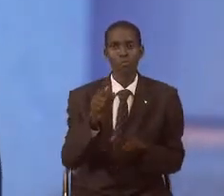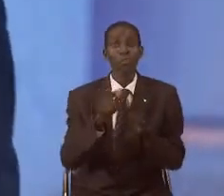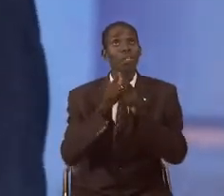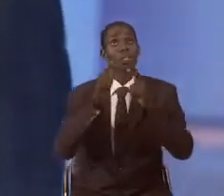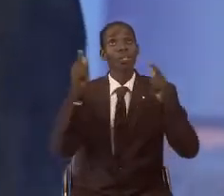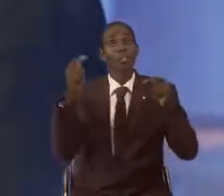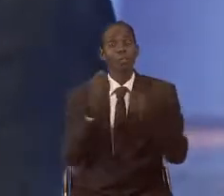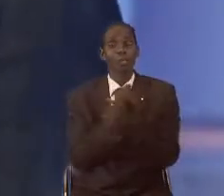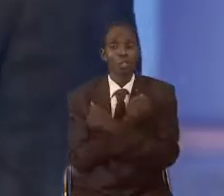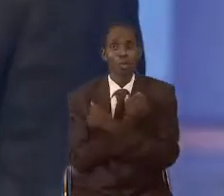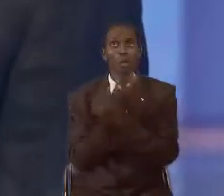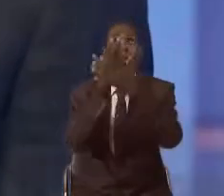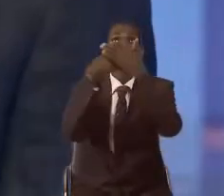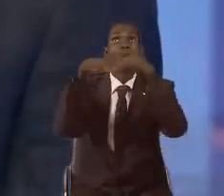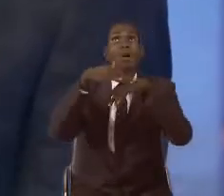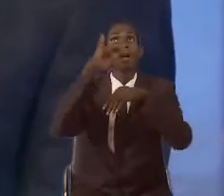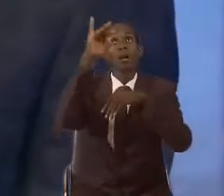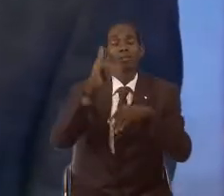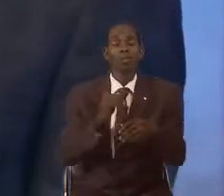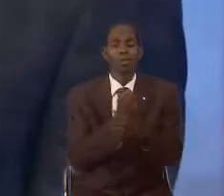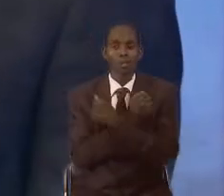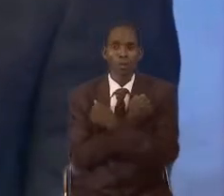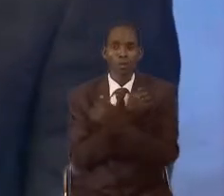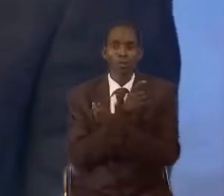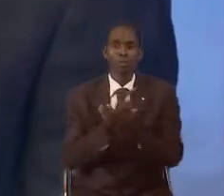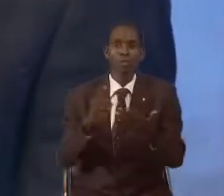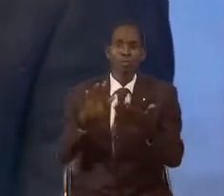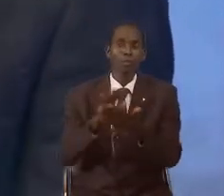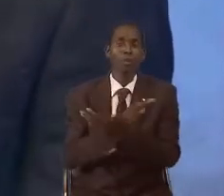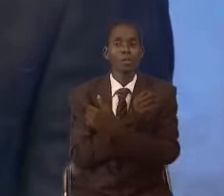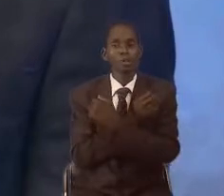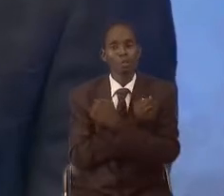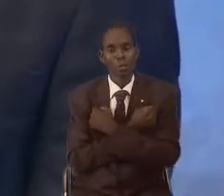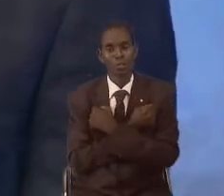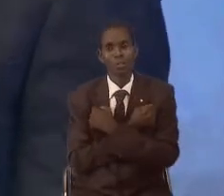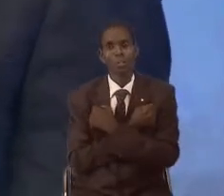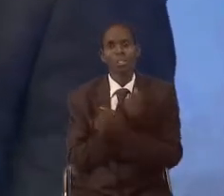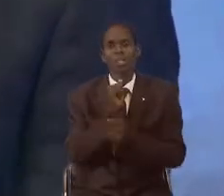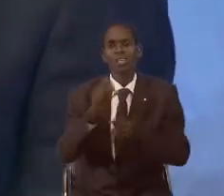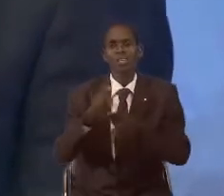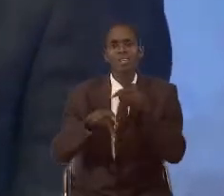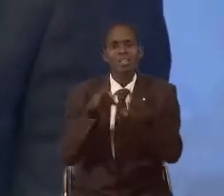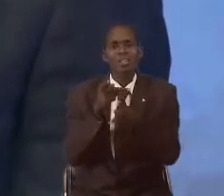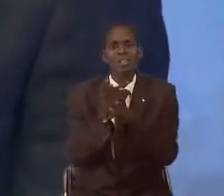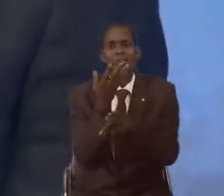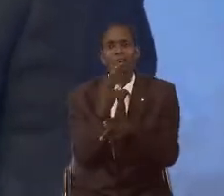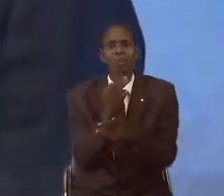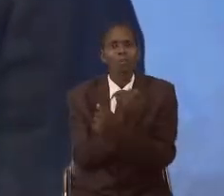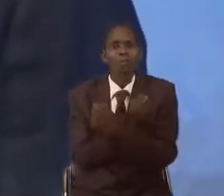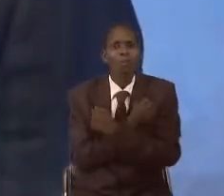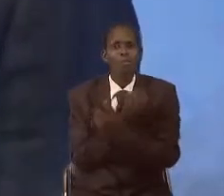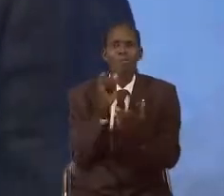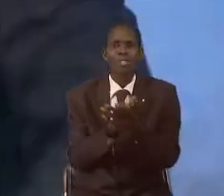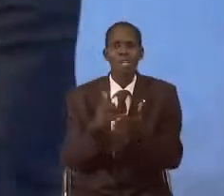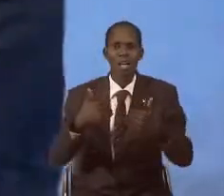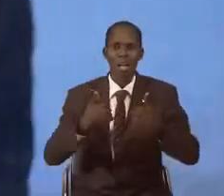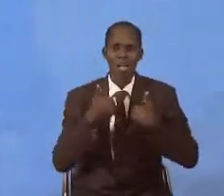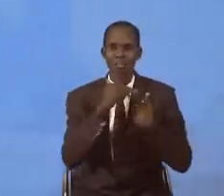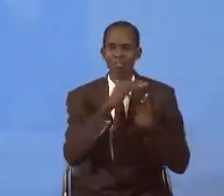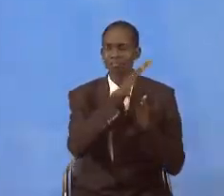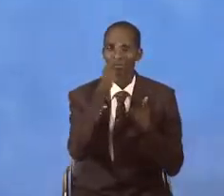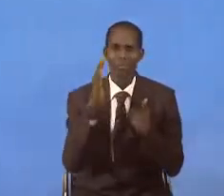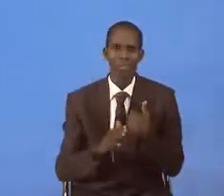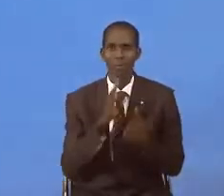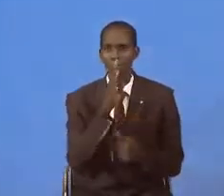us. Extraordinary love. Heavenly love. Agape love, divine love,